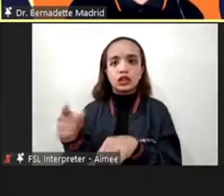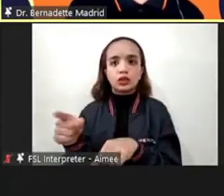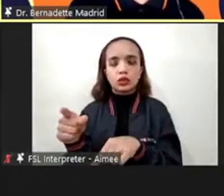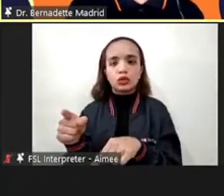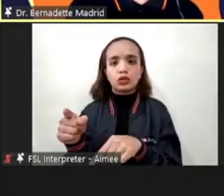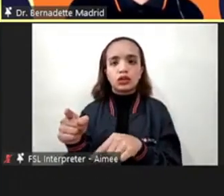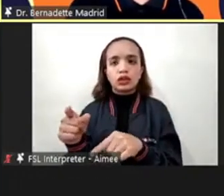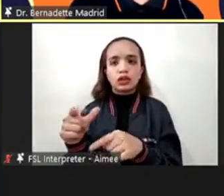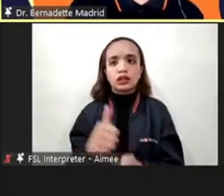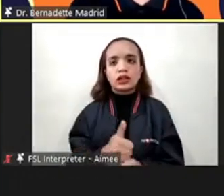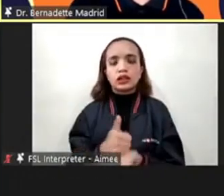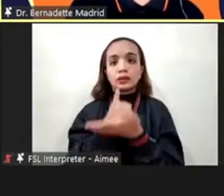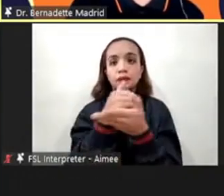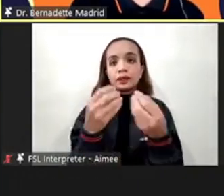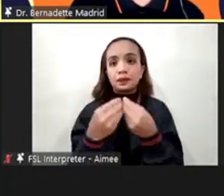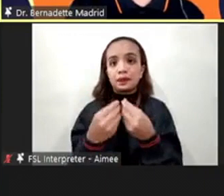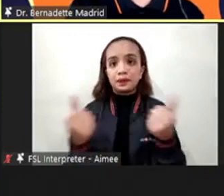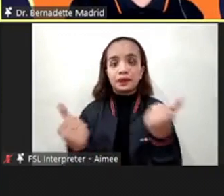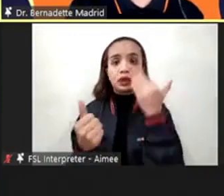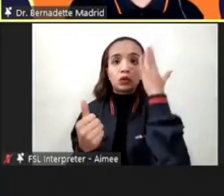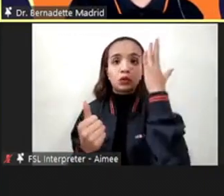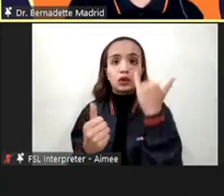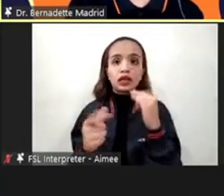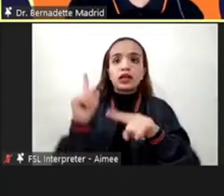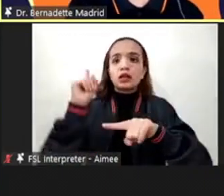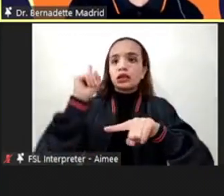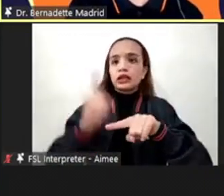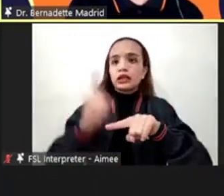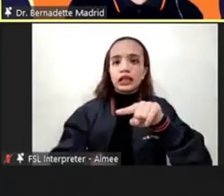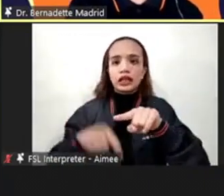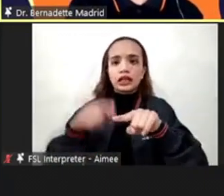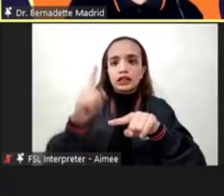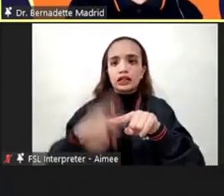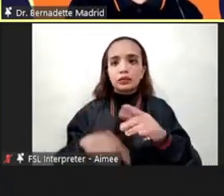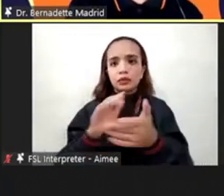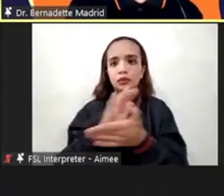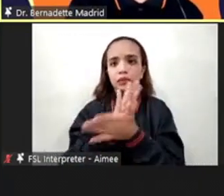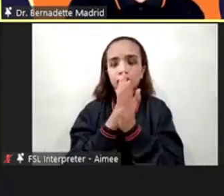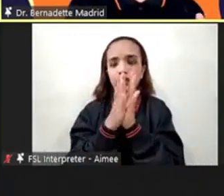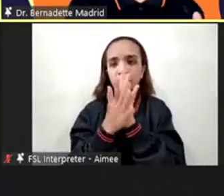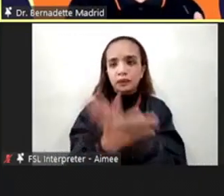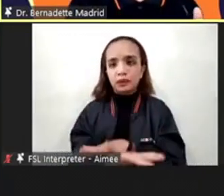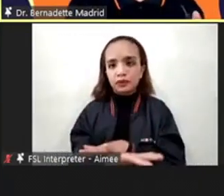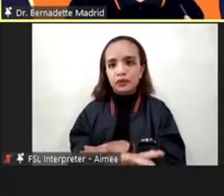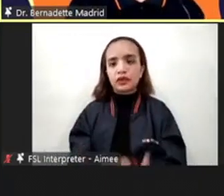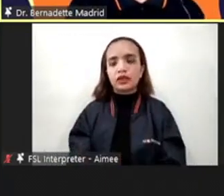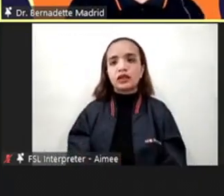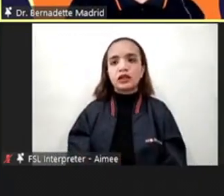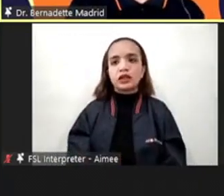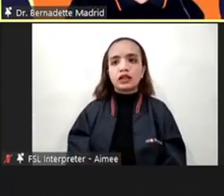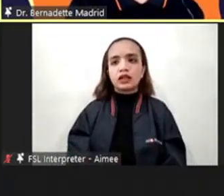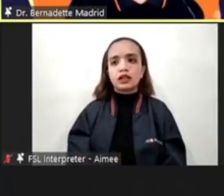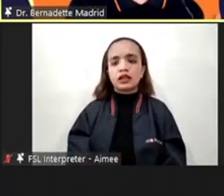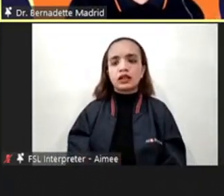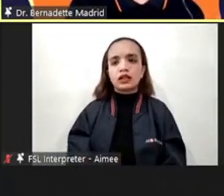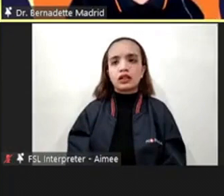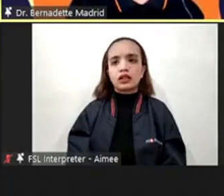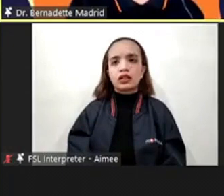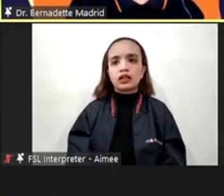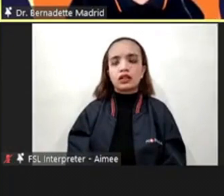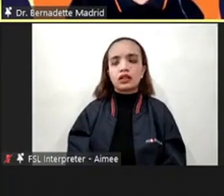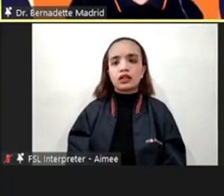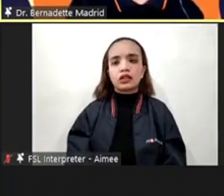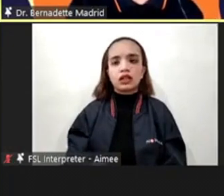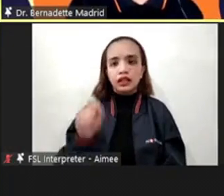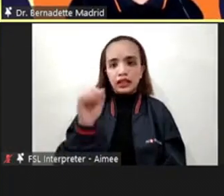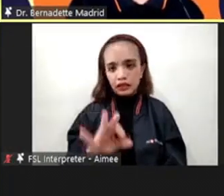resiliency? Because you cannot just be resilient suddenly when disaster is